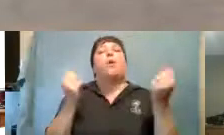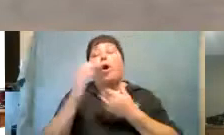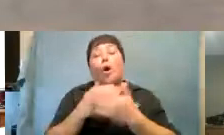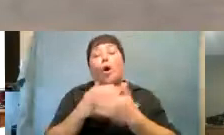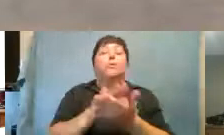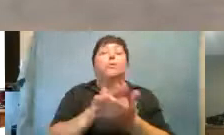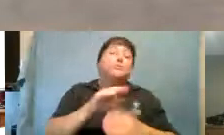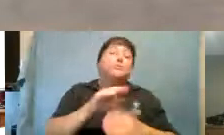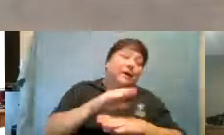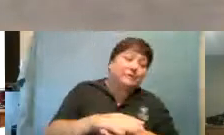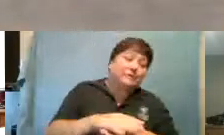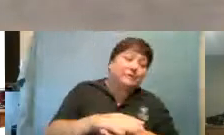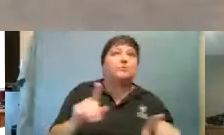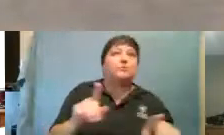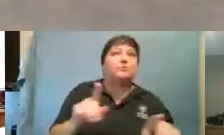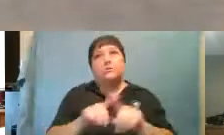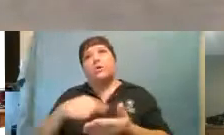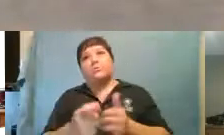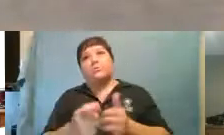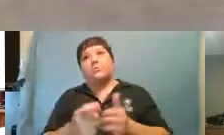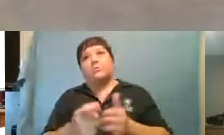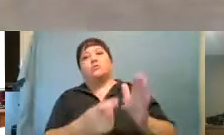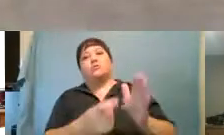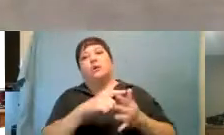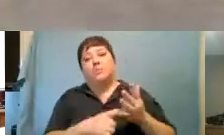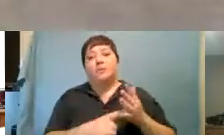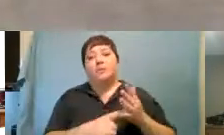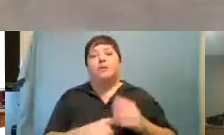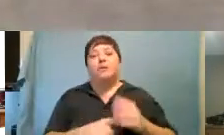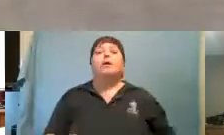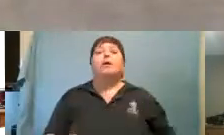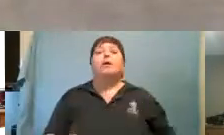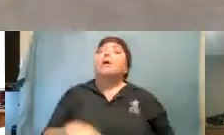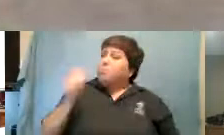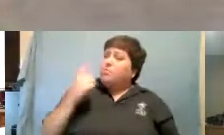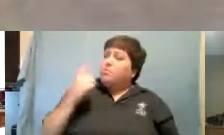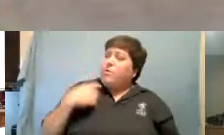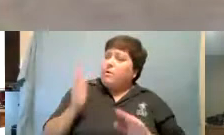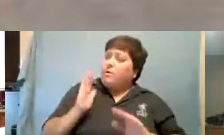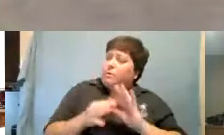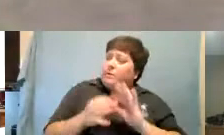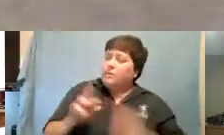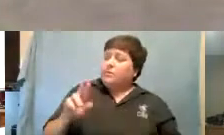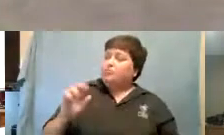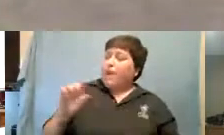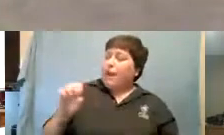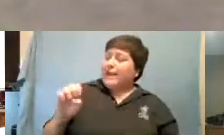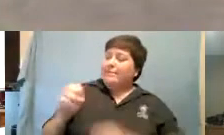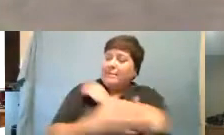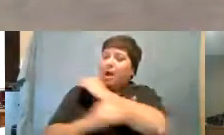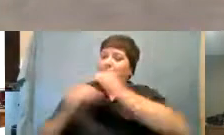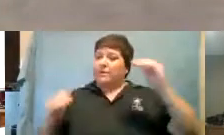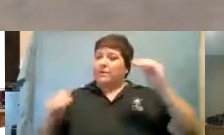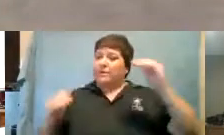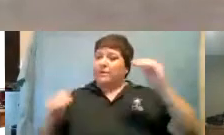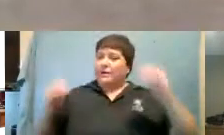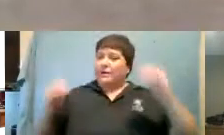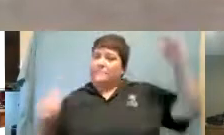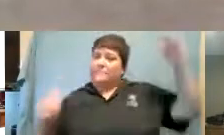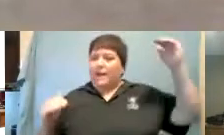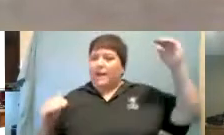graduation requirements, some of the race equity things that you've discussed as well. So I'm really, really excited to be with you.